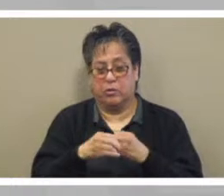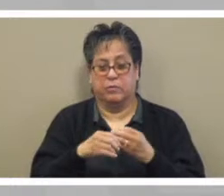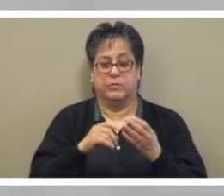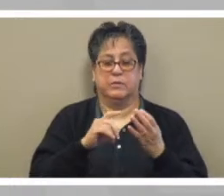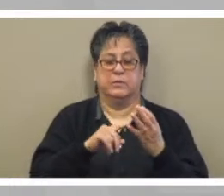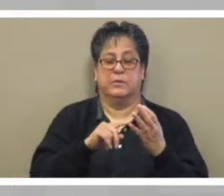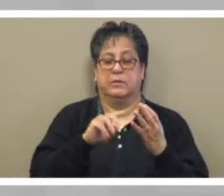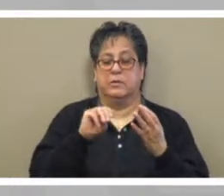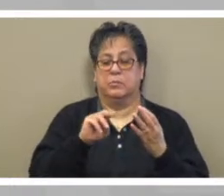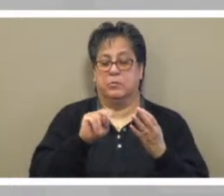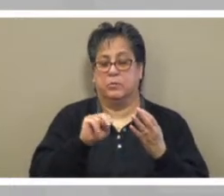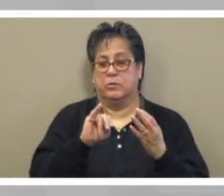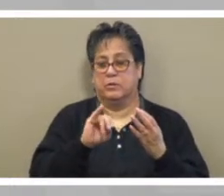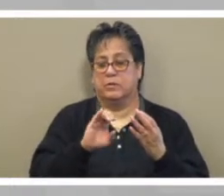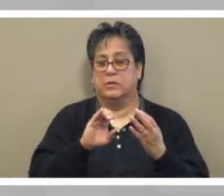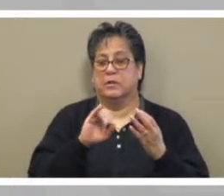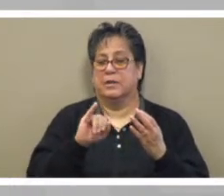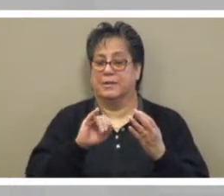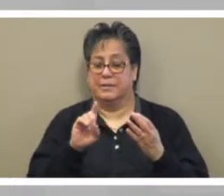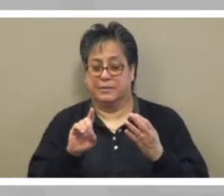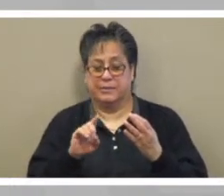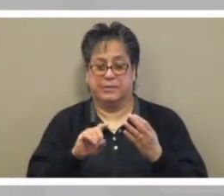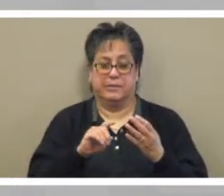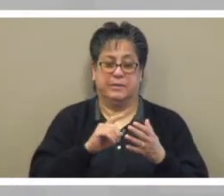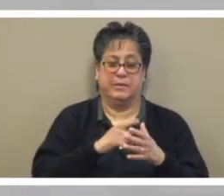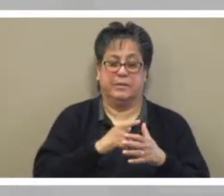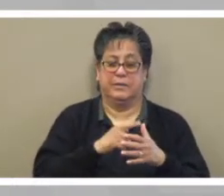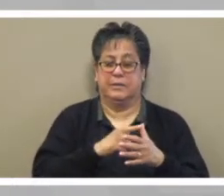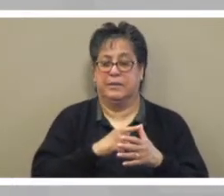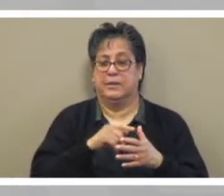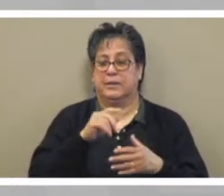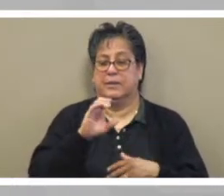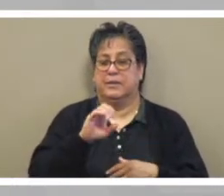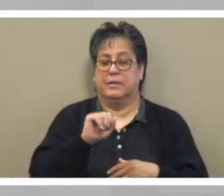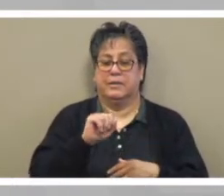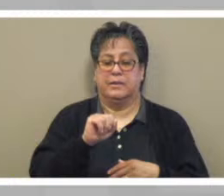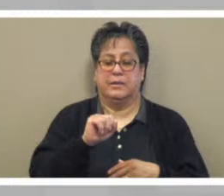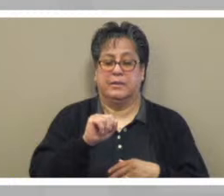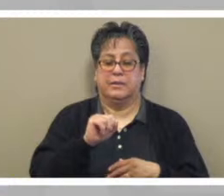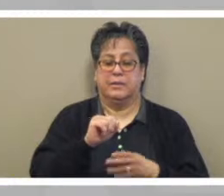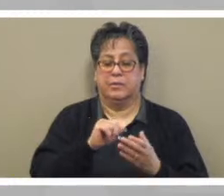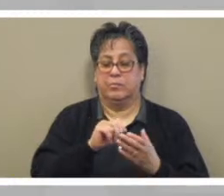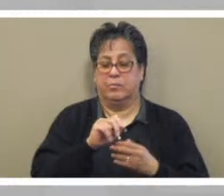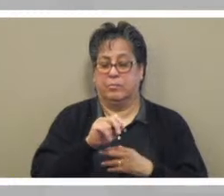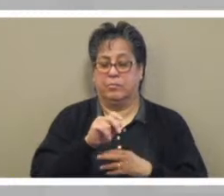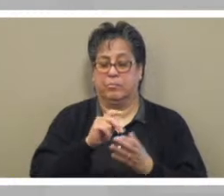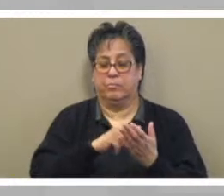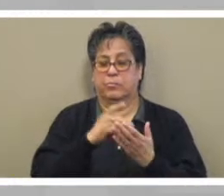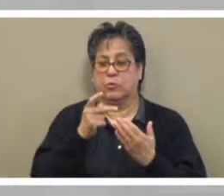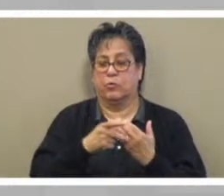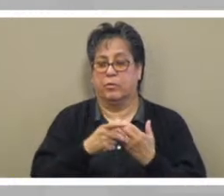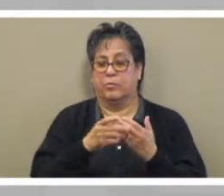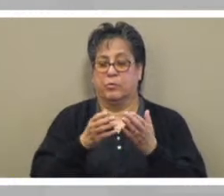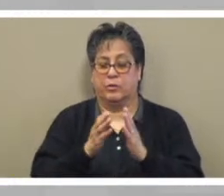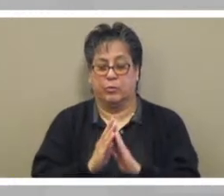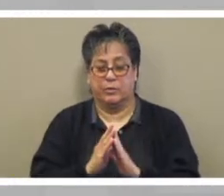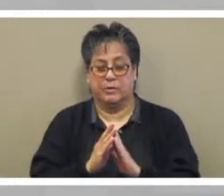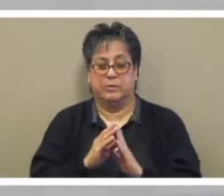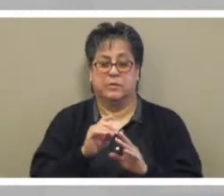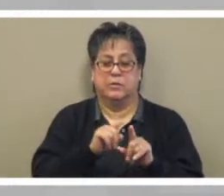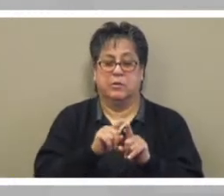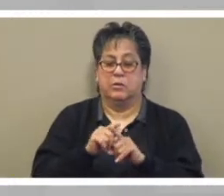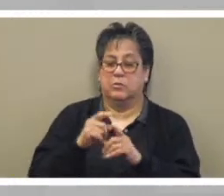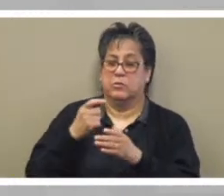ID program, as well as the department program requests, and then with the rising costs, the cost